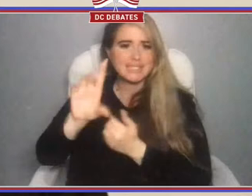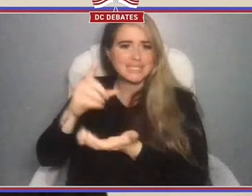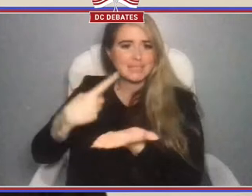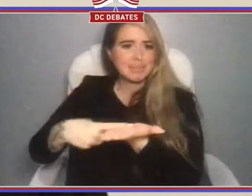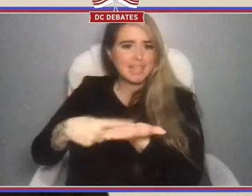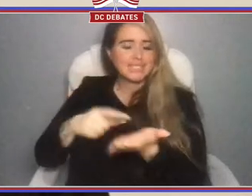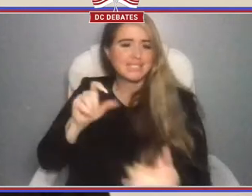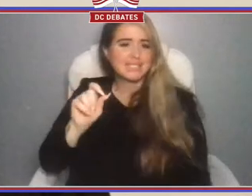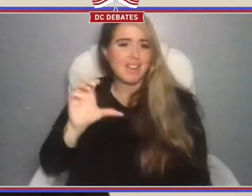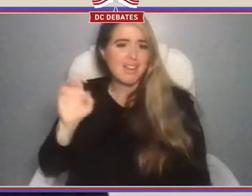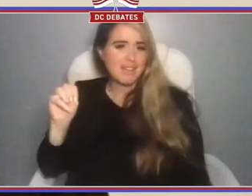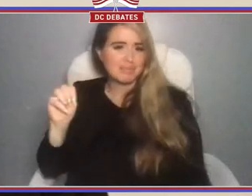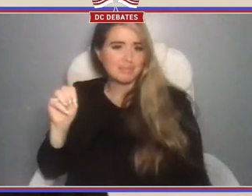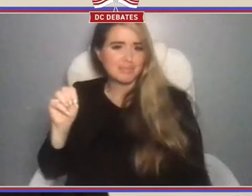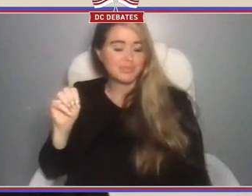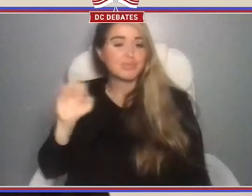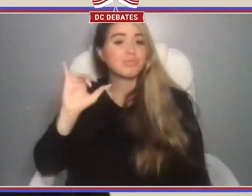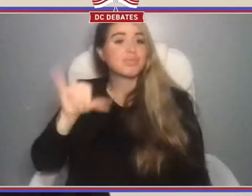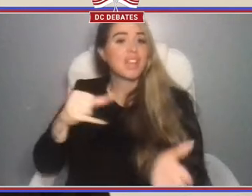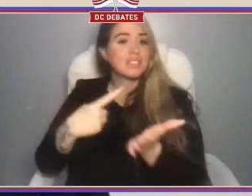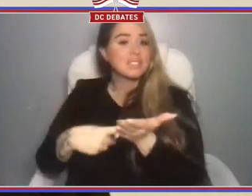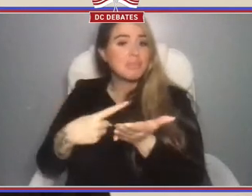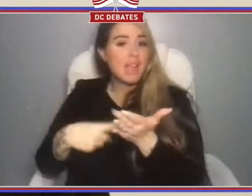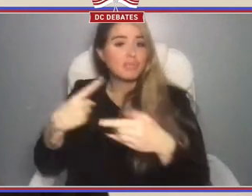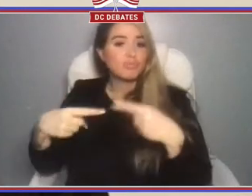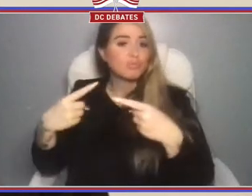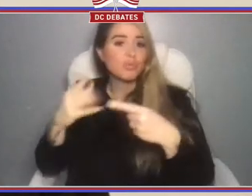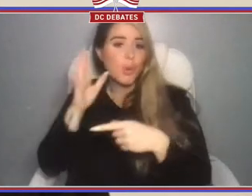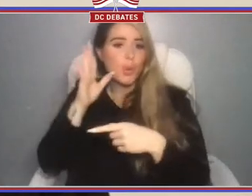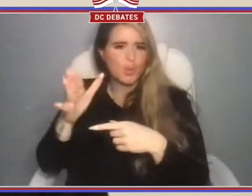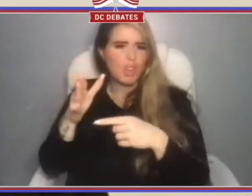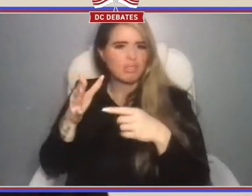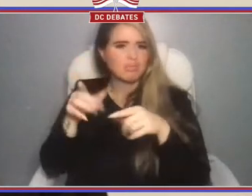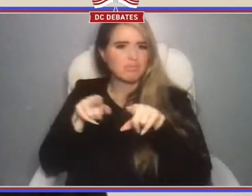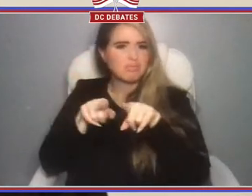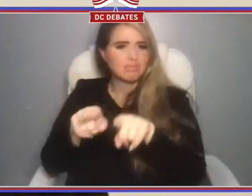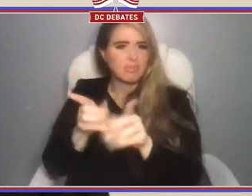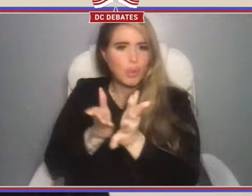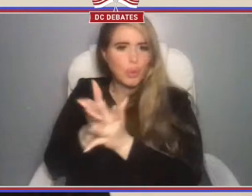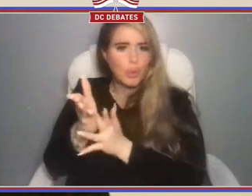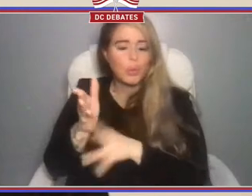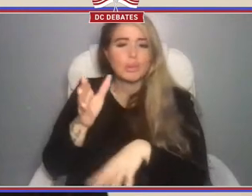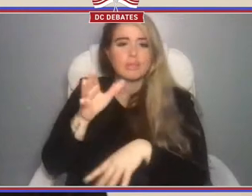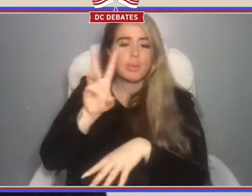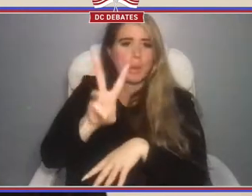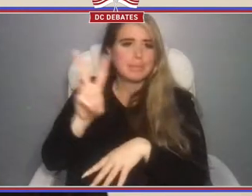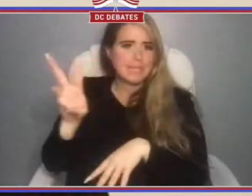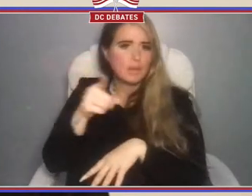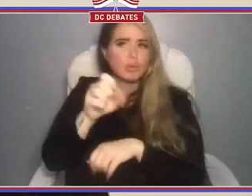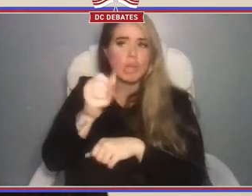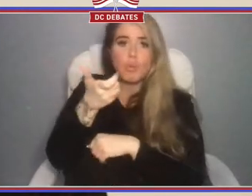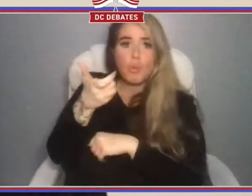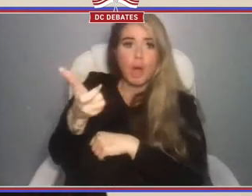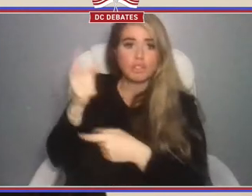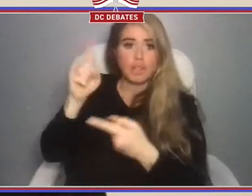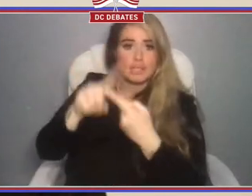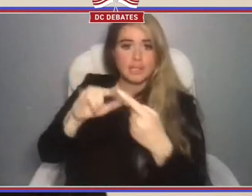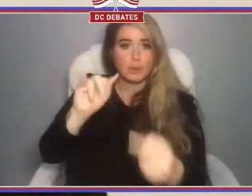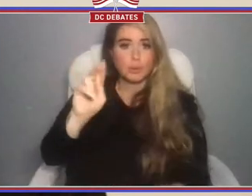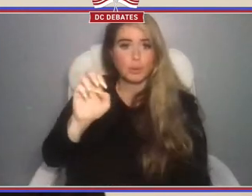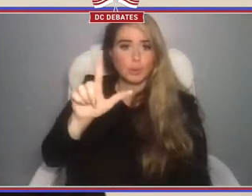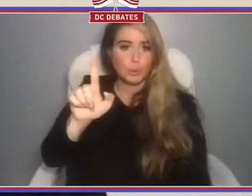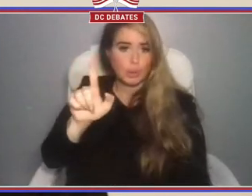The debates will remain on the website through primary day, Tuesday, June 21st, 2022,